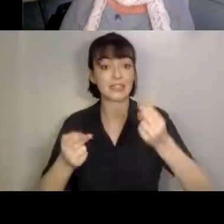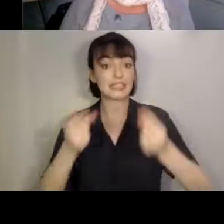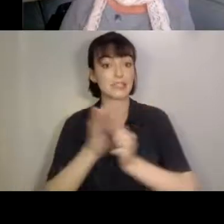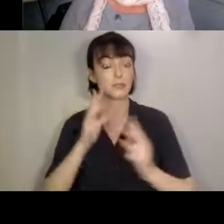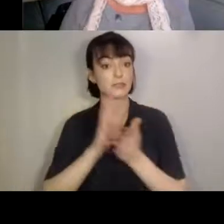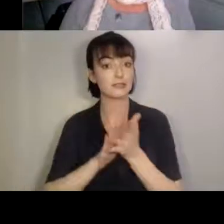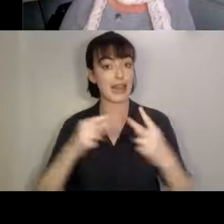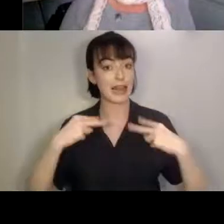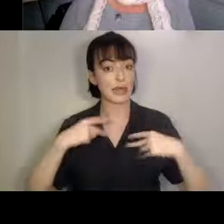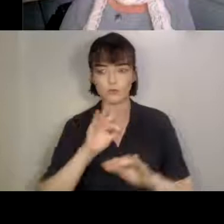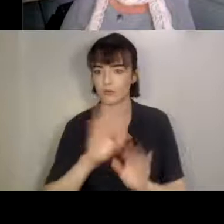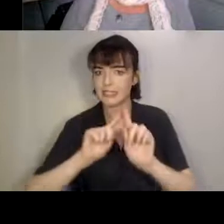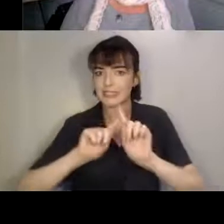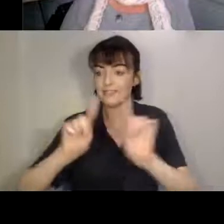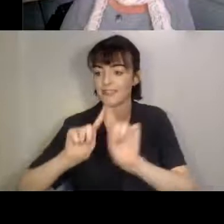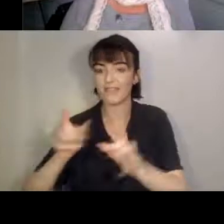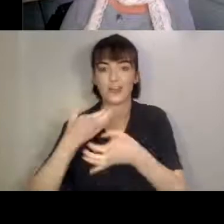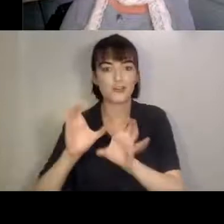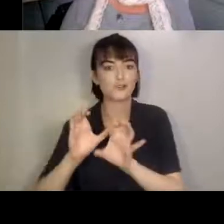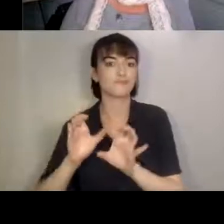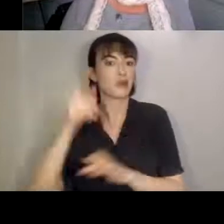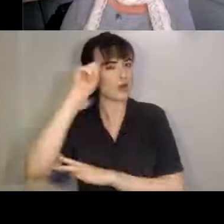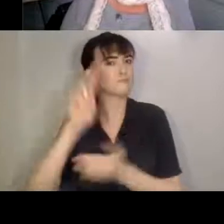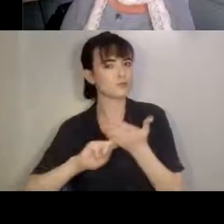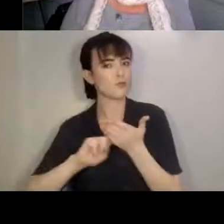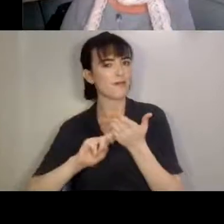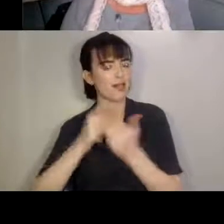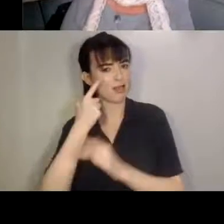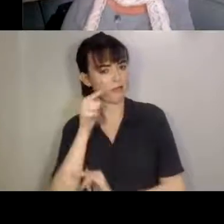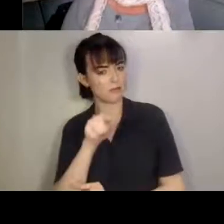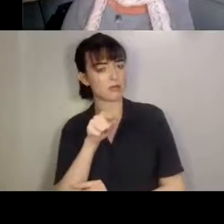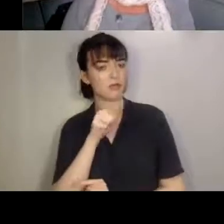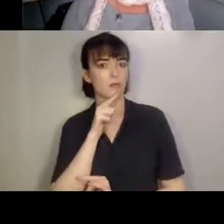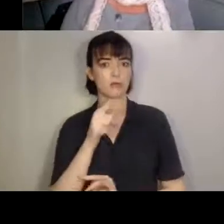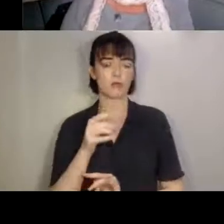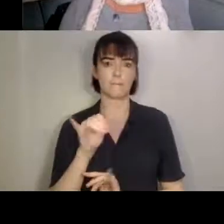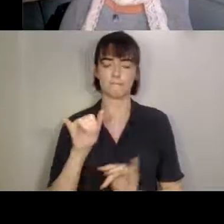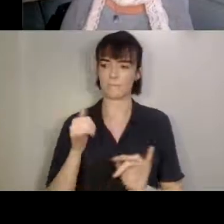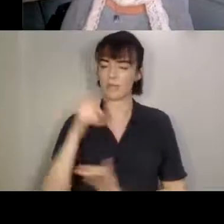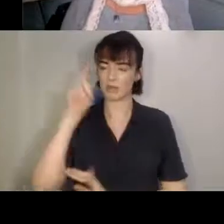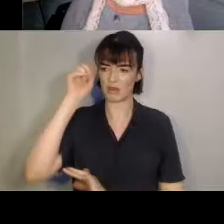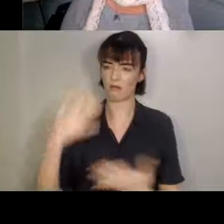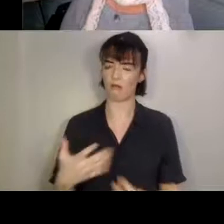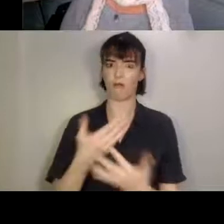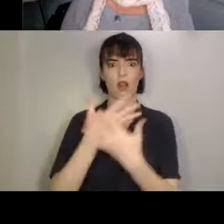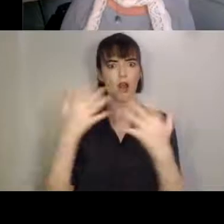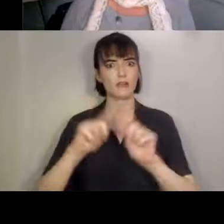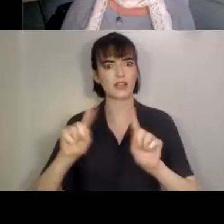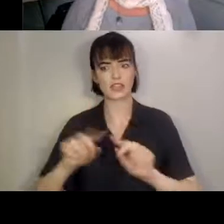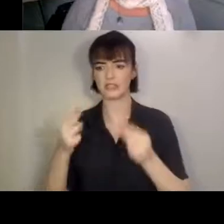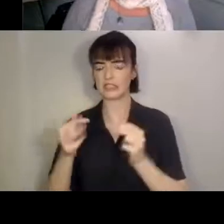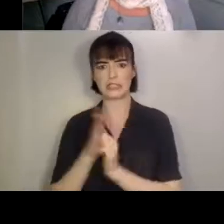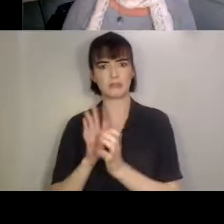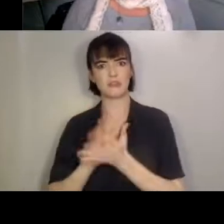different countries. And I think it's very useful to see that, but you can be misled into thinking, gosh, there's loads of assessments of sign language. But when you look at